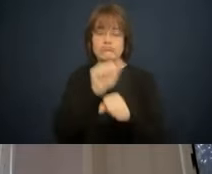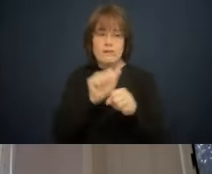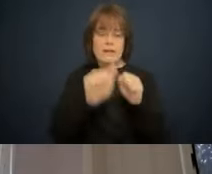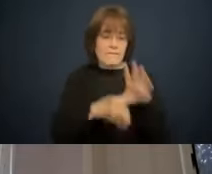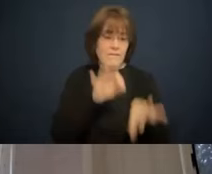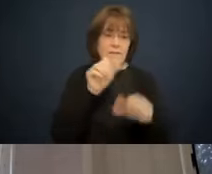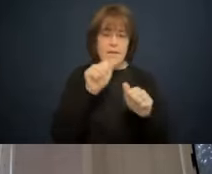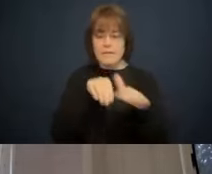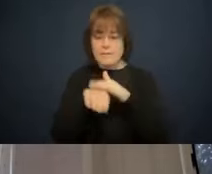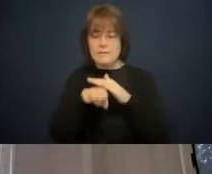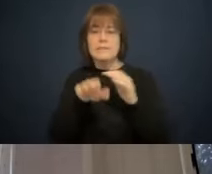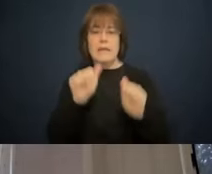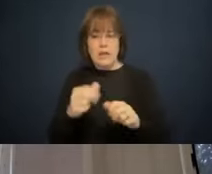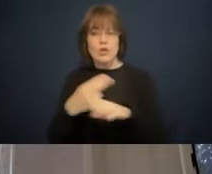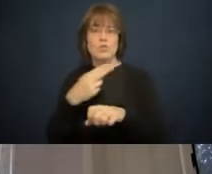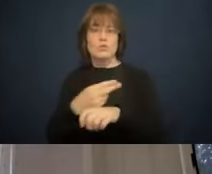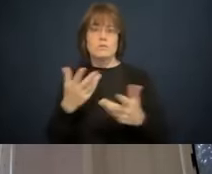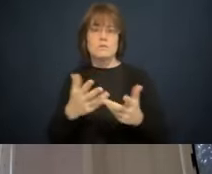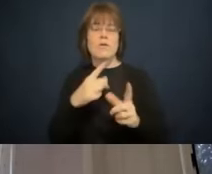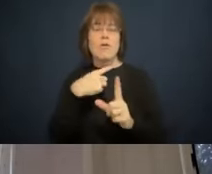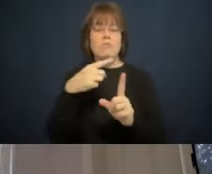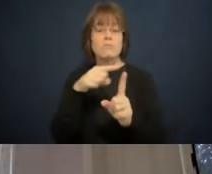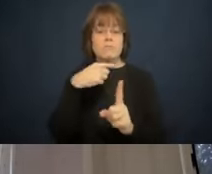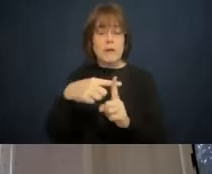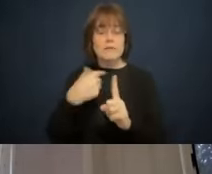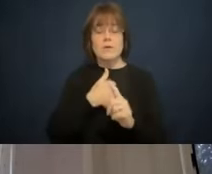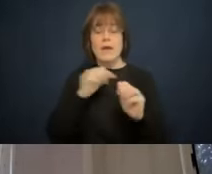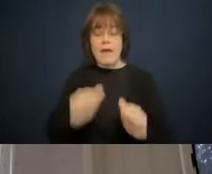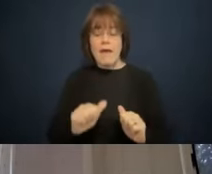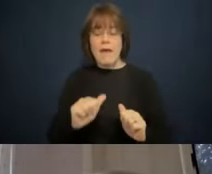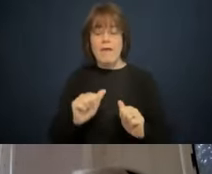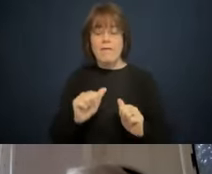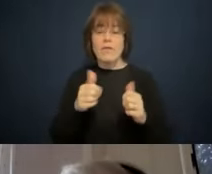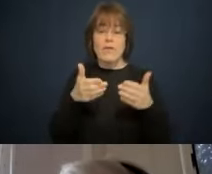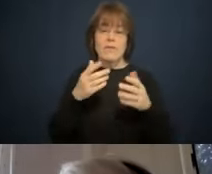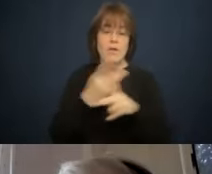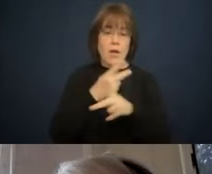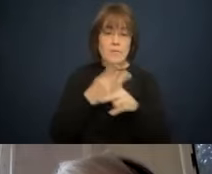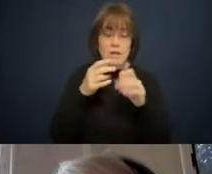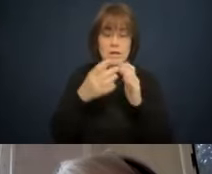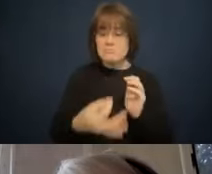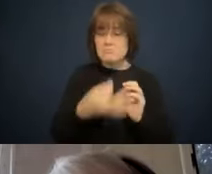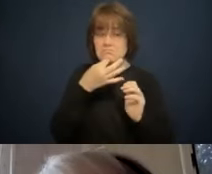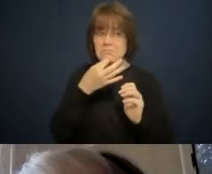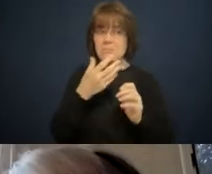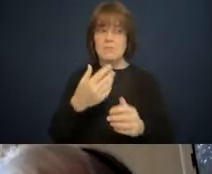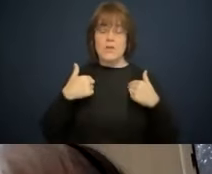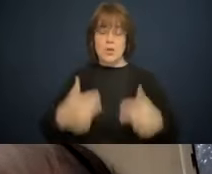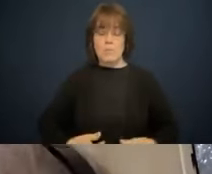accessible and usable, and also that we have the computational expertise and the human knowledge